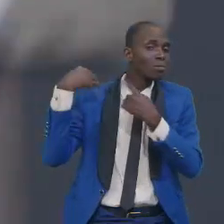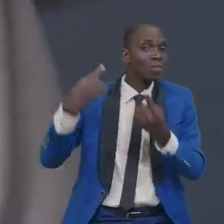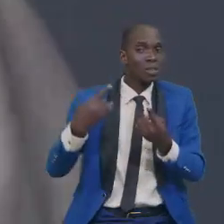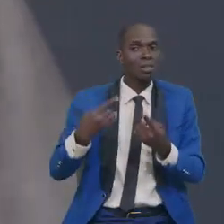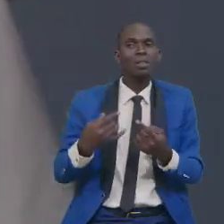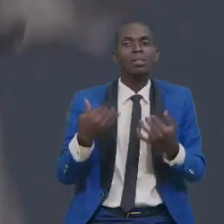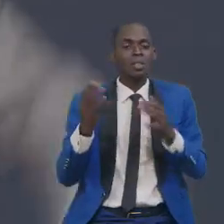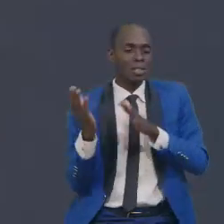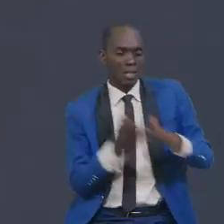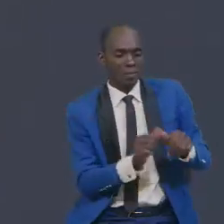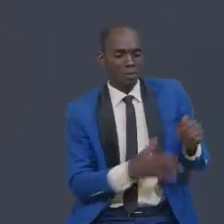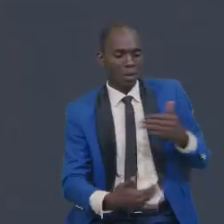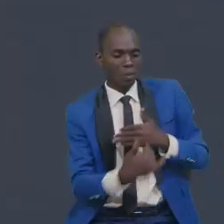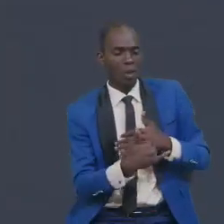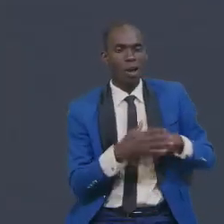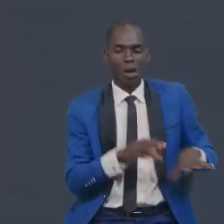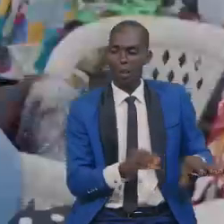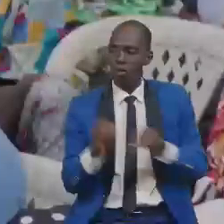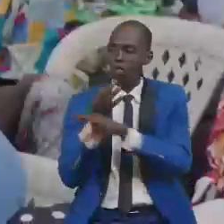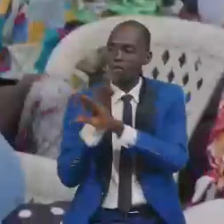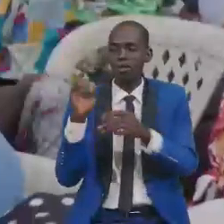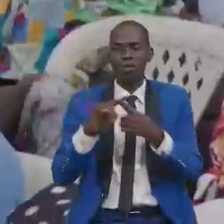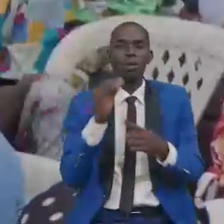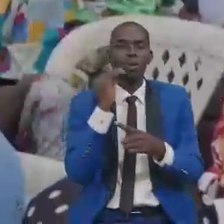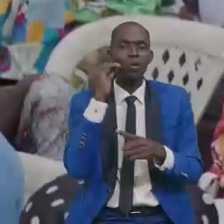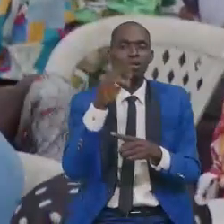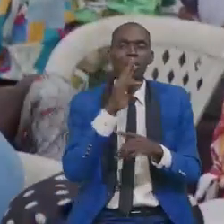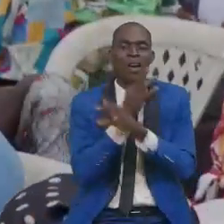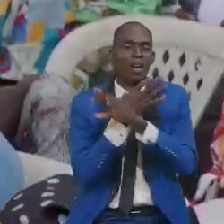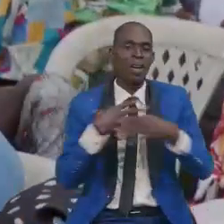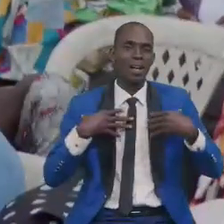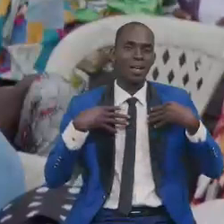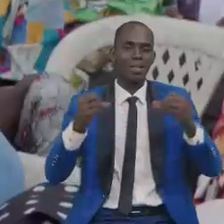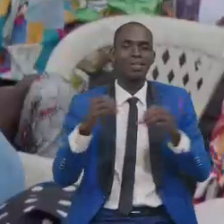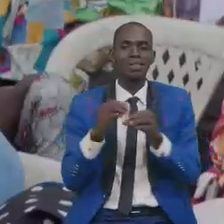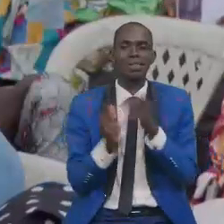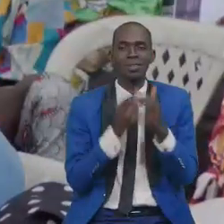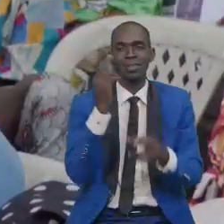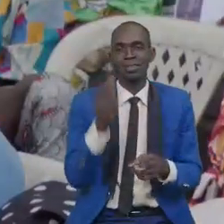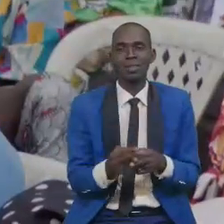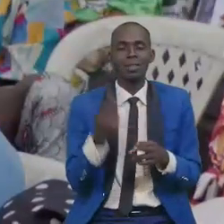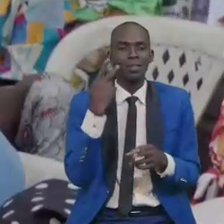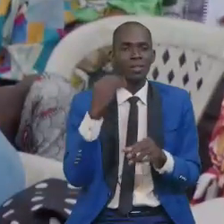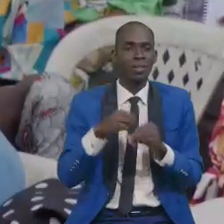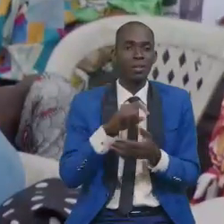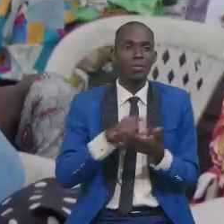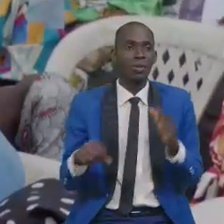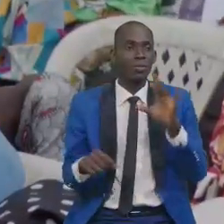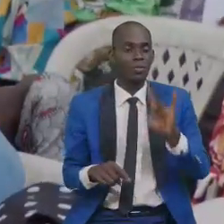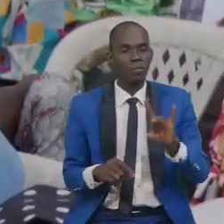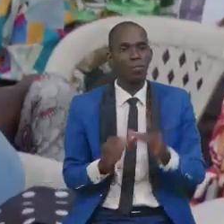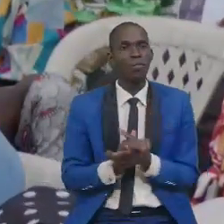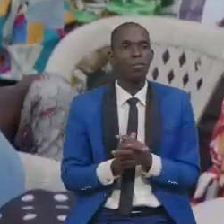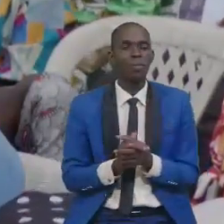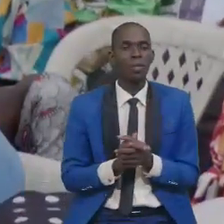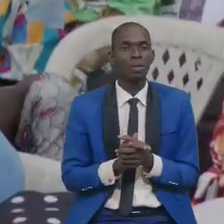behind and you go free you're healed look at verse 8 in verse 8 it says